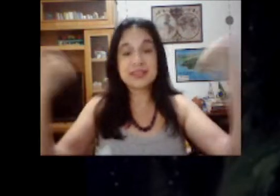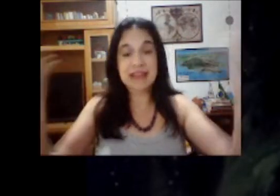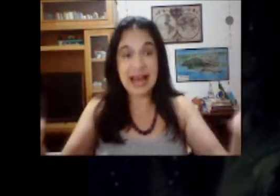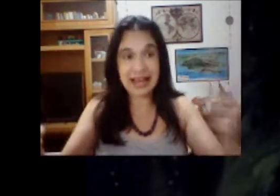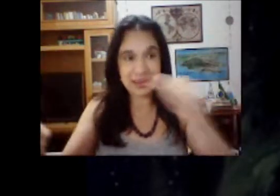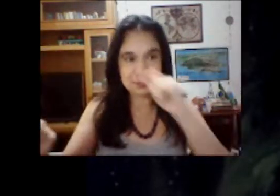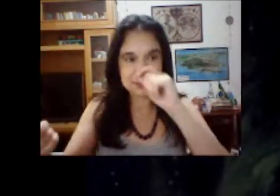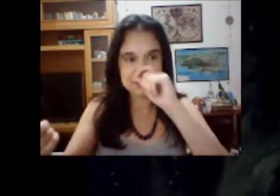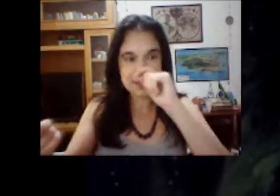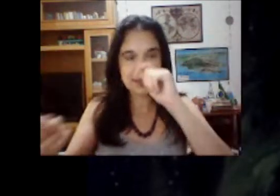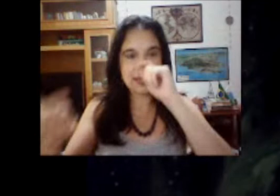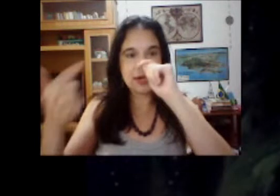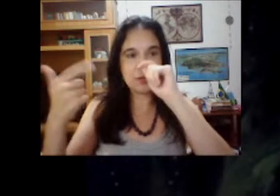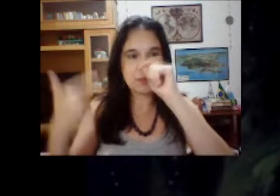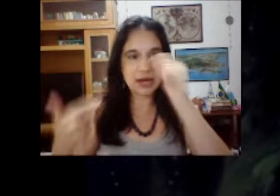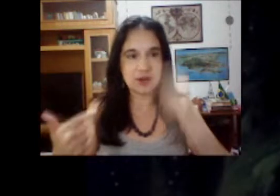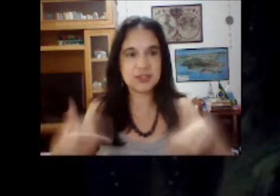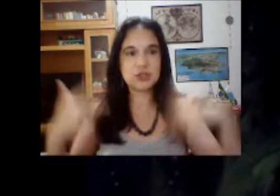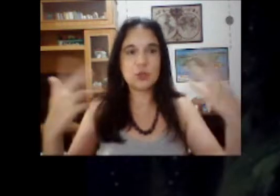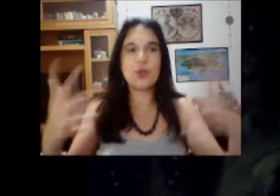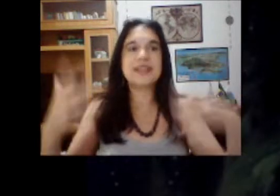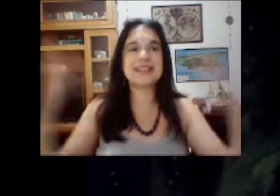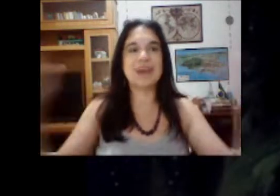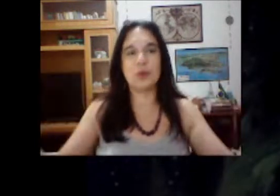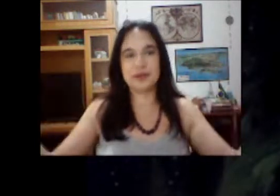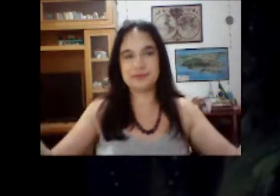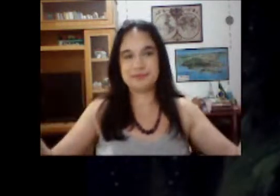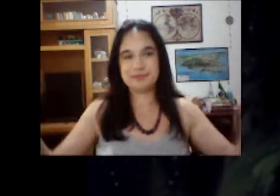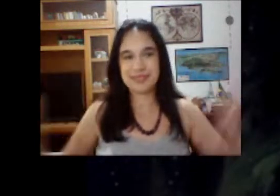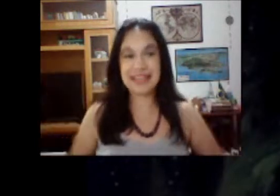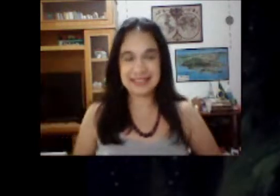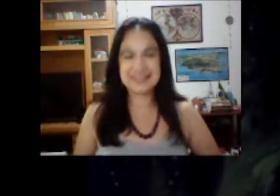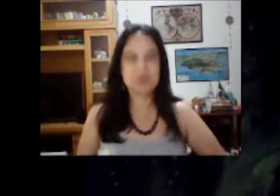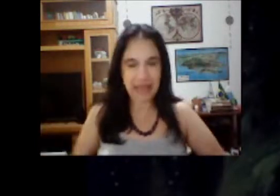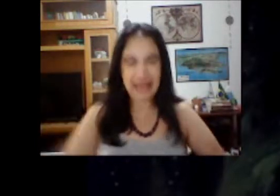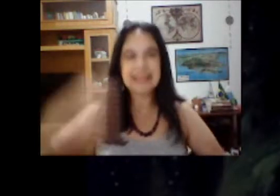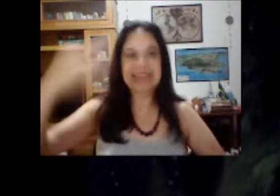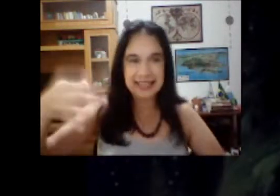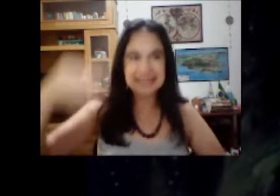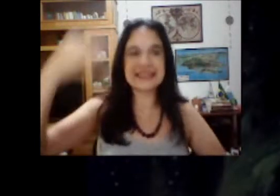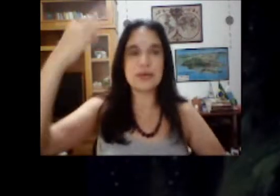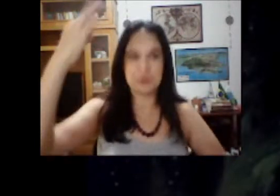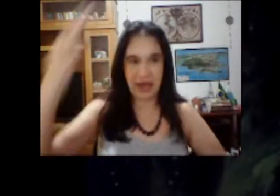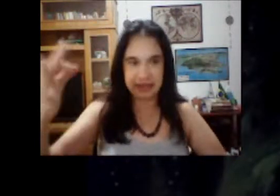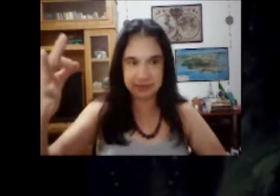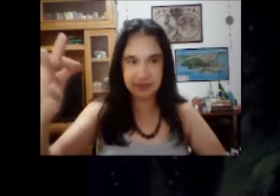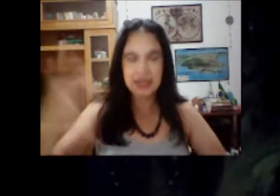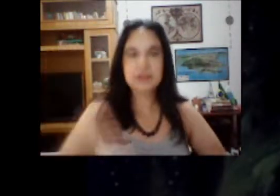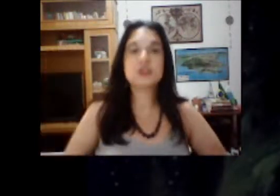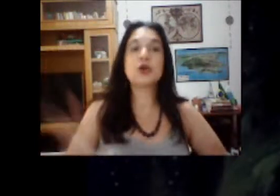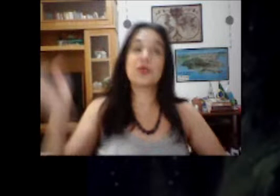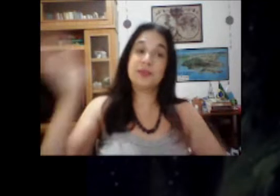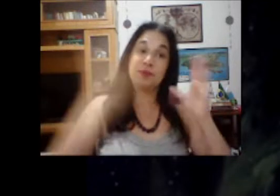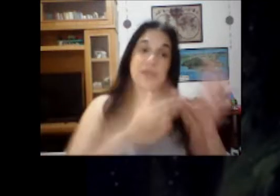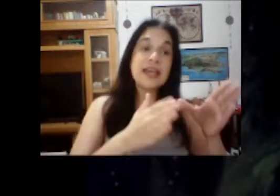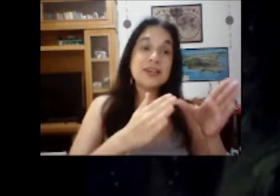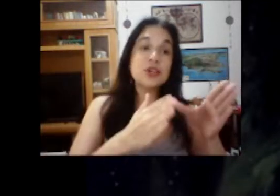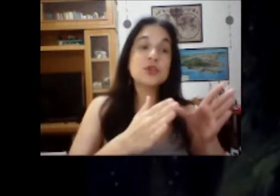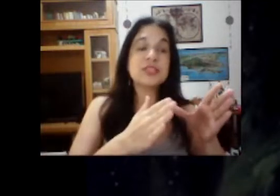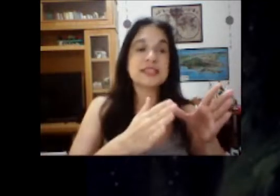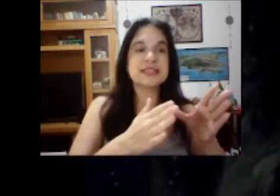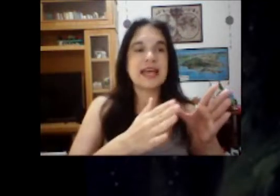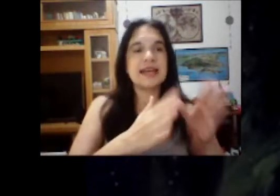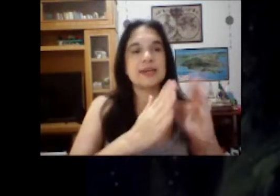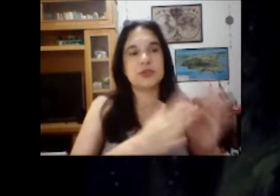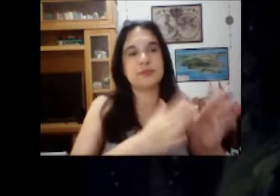with time, their marriage went sour. Yes, that is a fact. So the fake